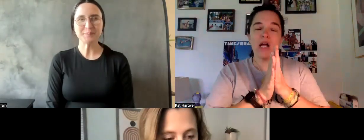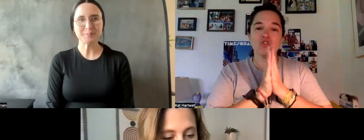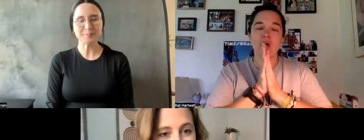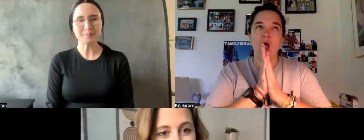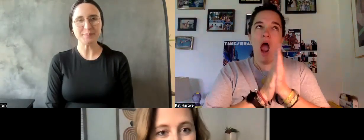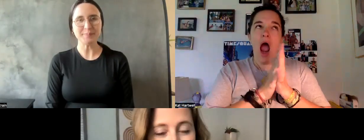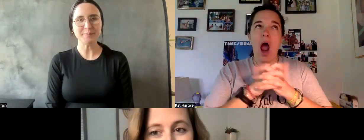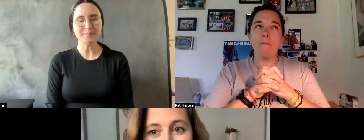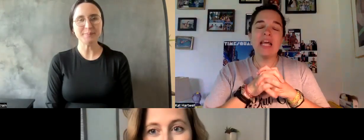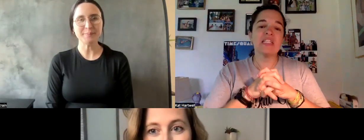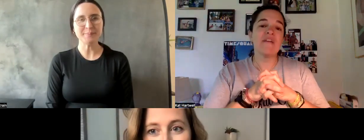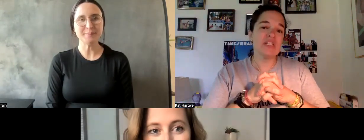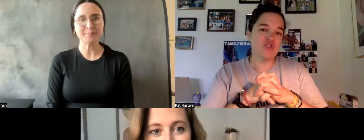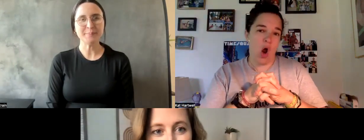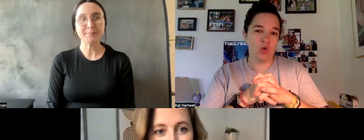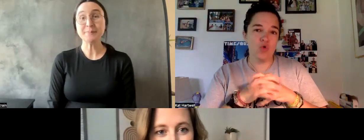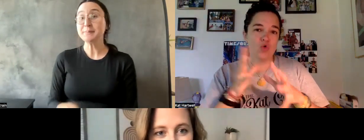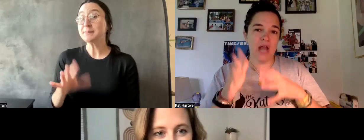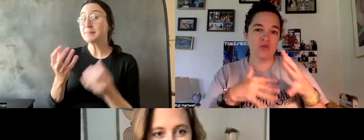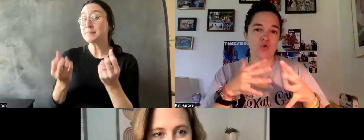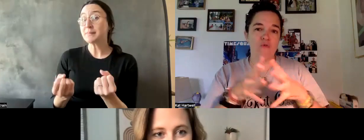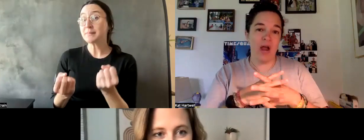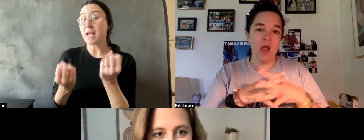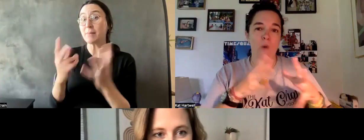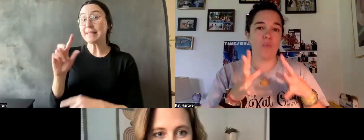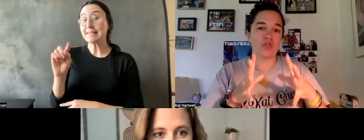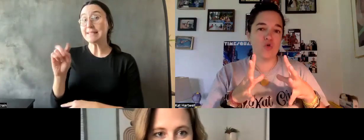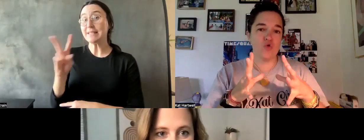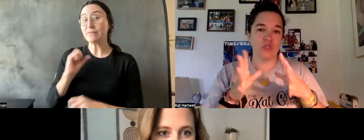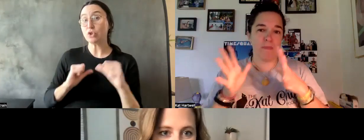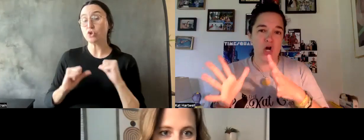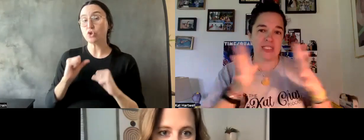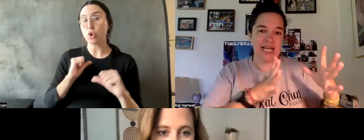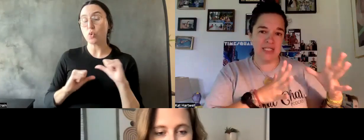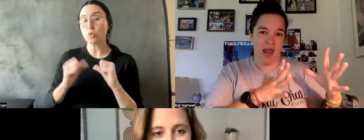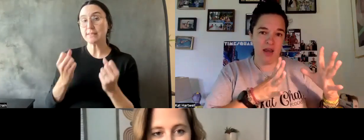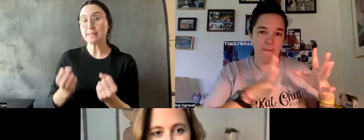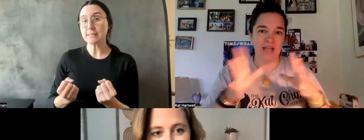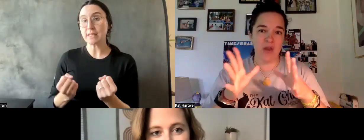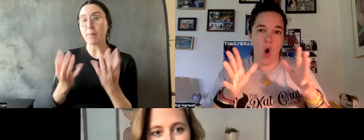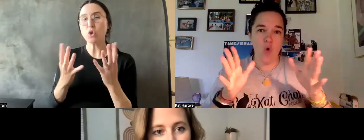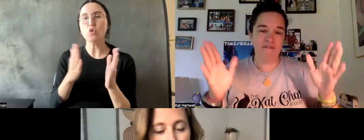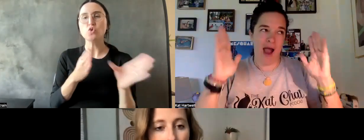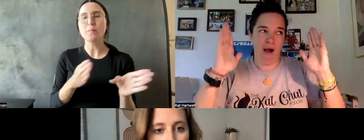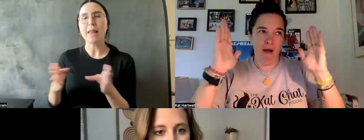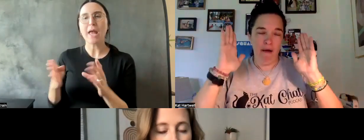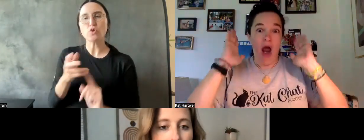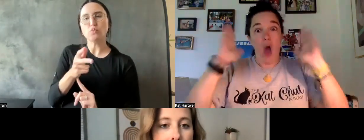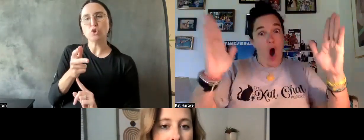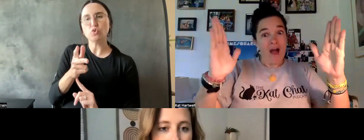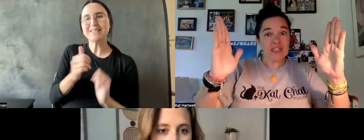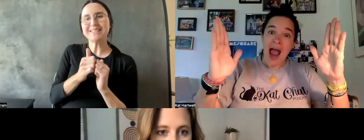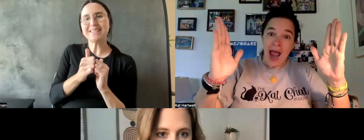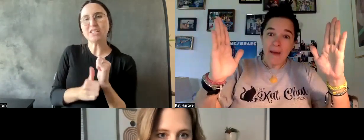how many TV shows you tend to film or produce per season? Because I know you have like